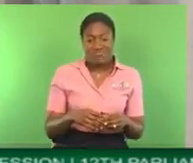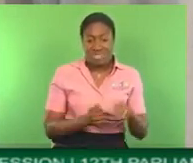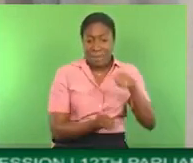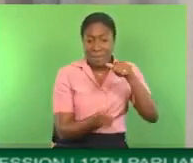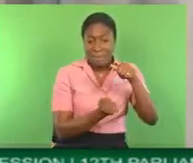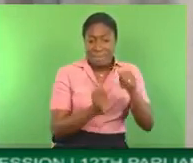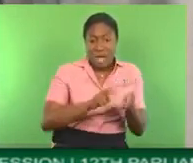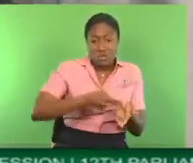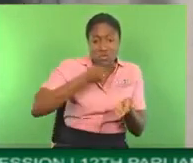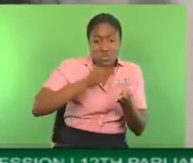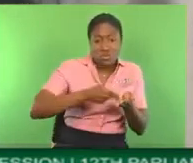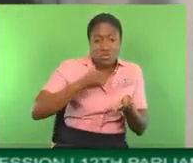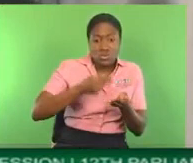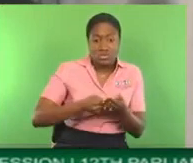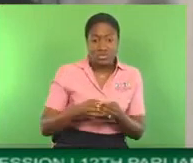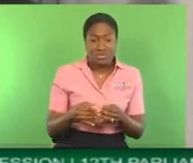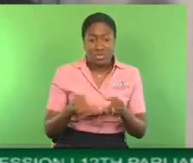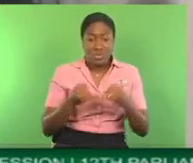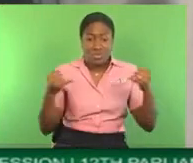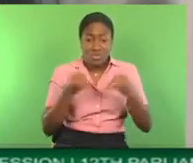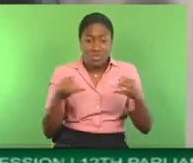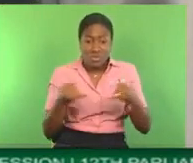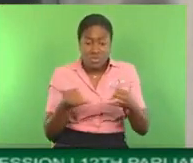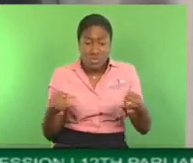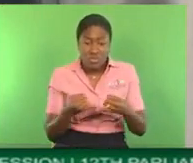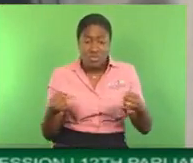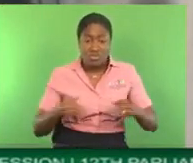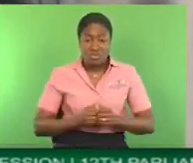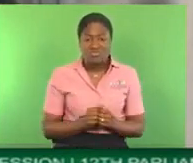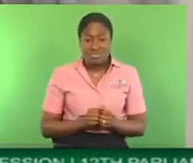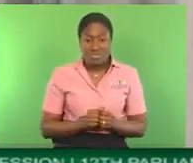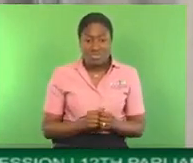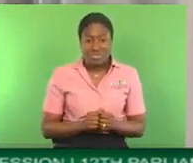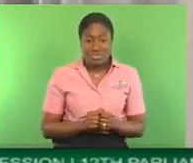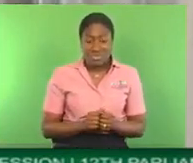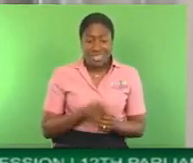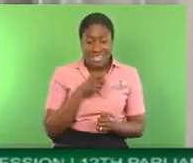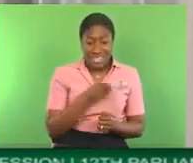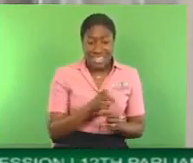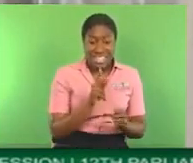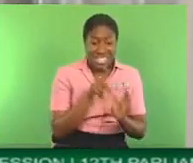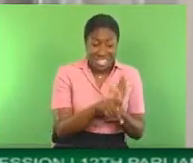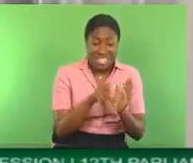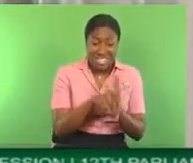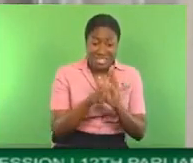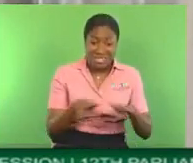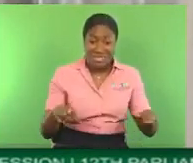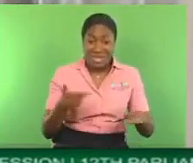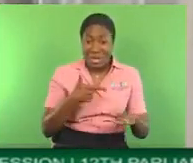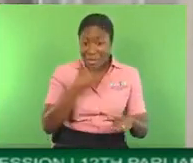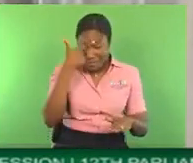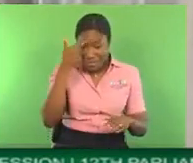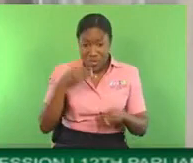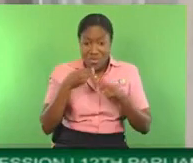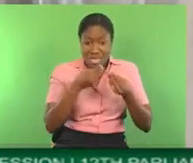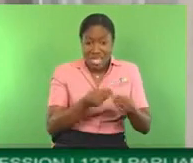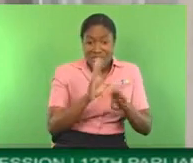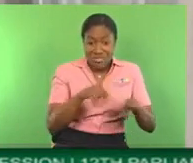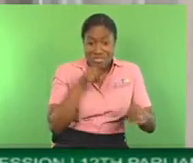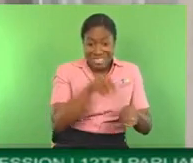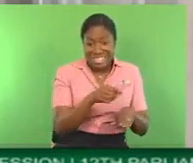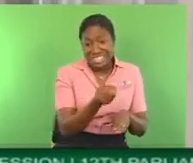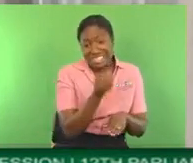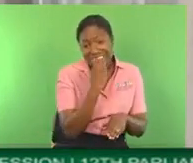pasta, sausages, chicken nuggets. We are killing our children because that's what we give our children to